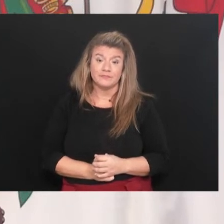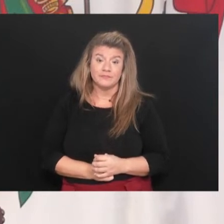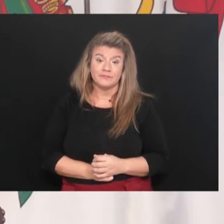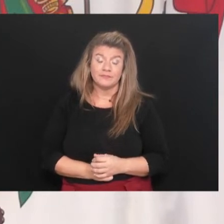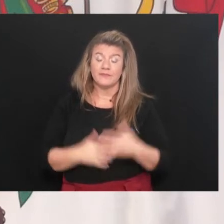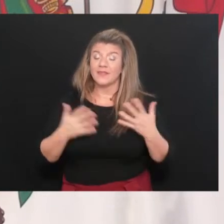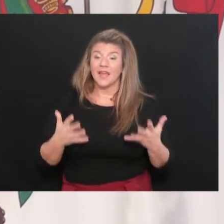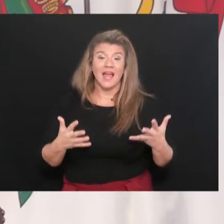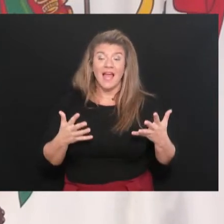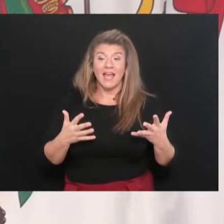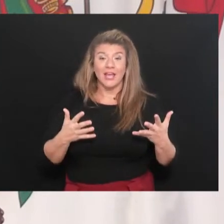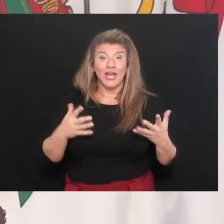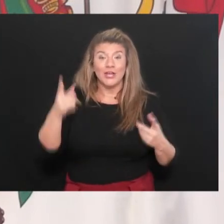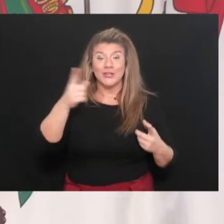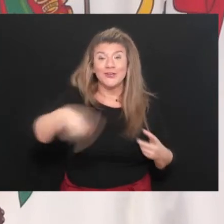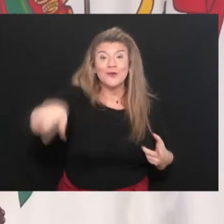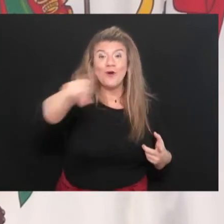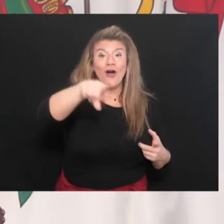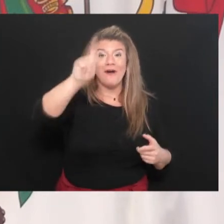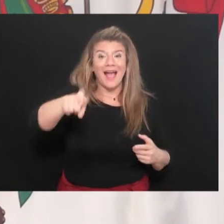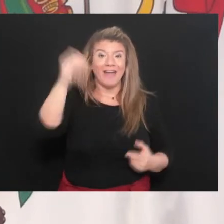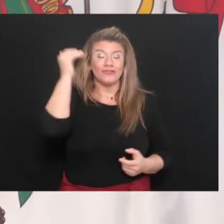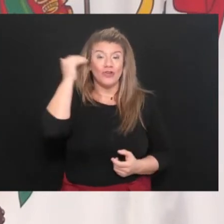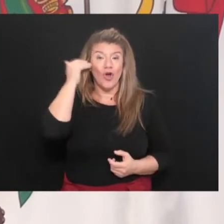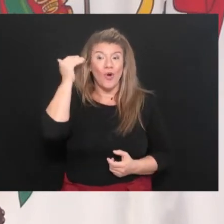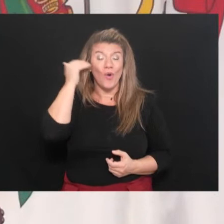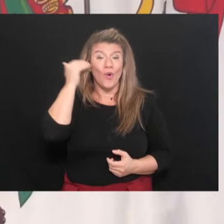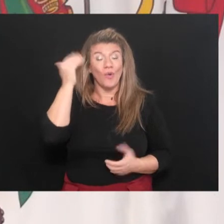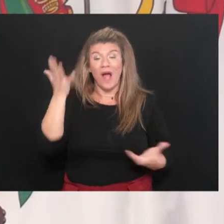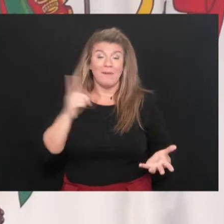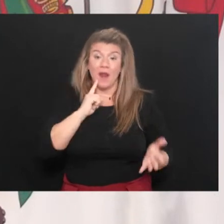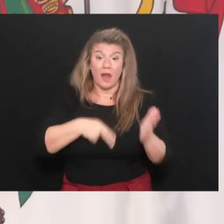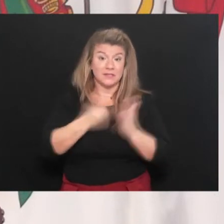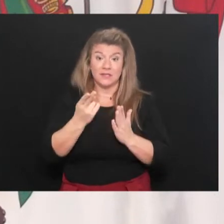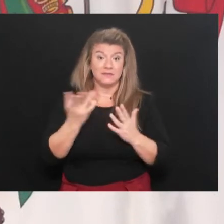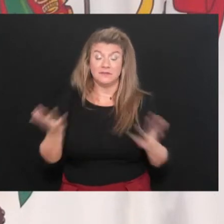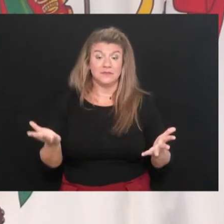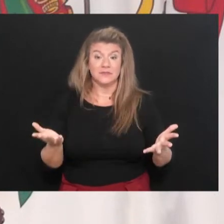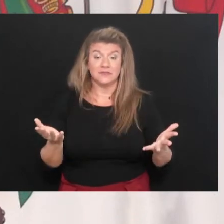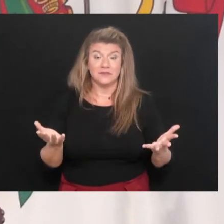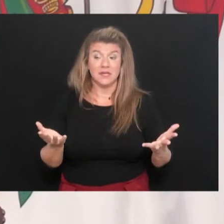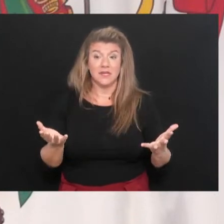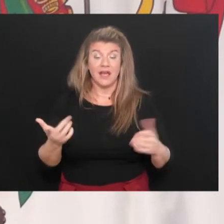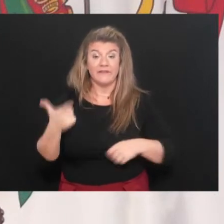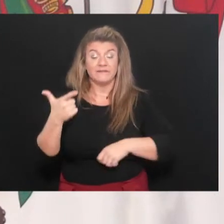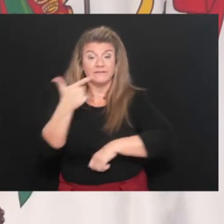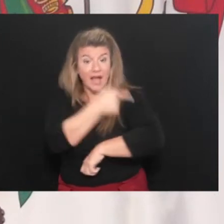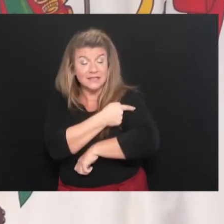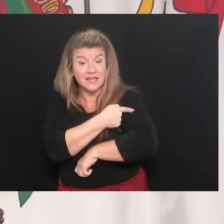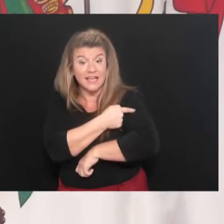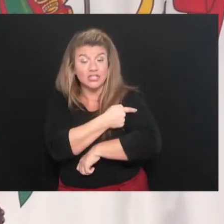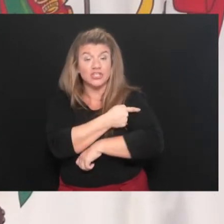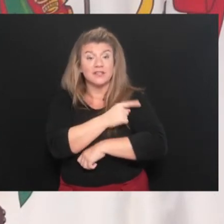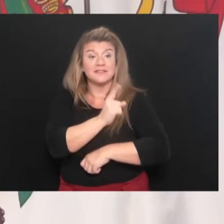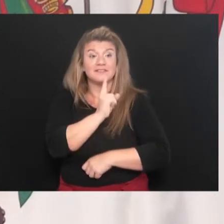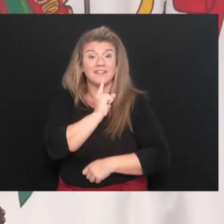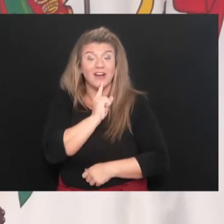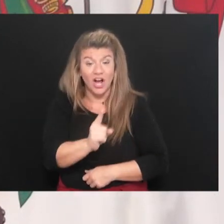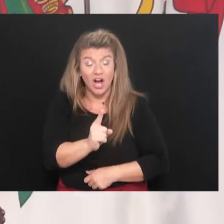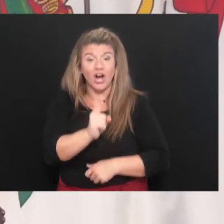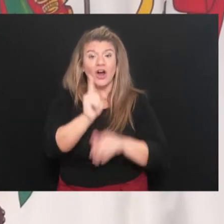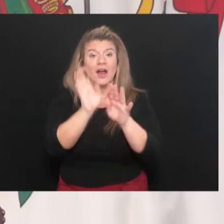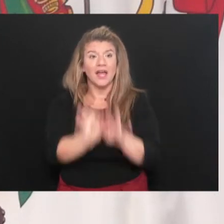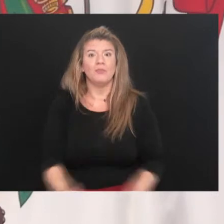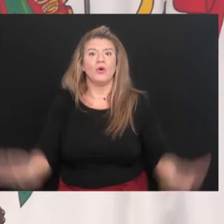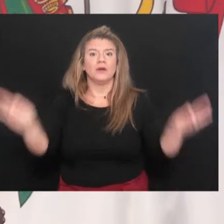we all got to know, hands down, that vaccinations are the ticket to stop